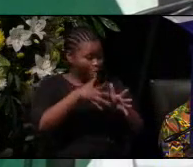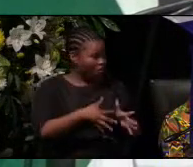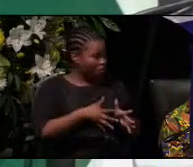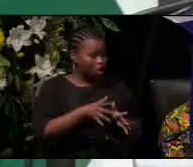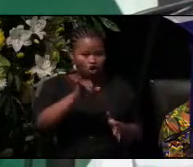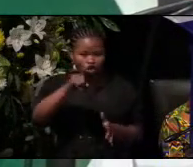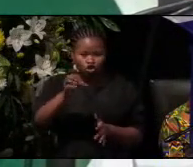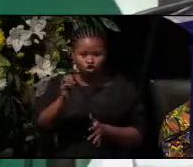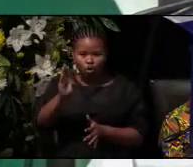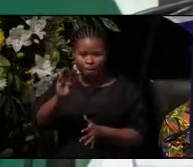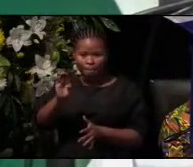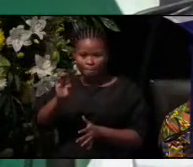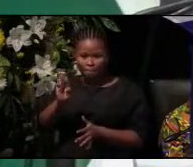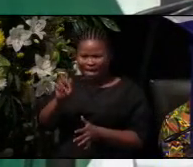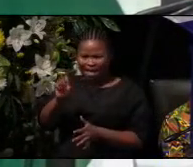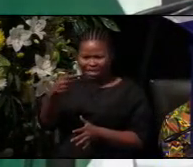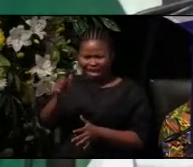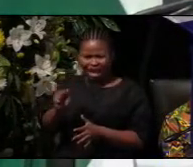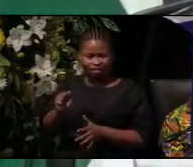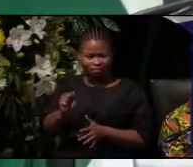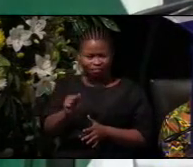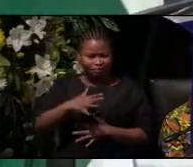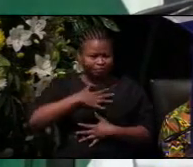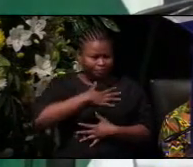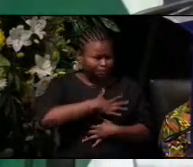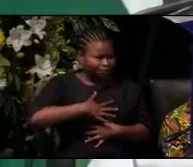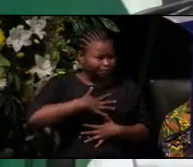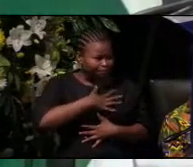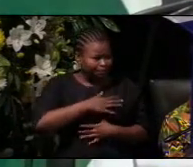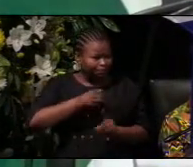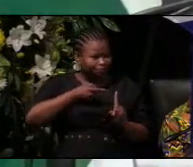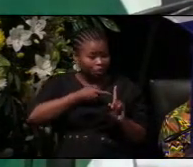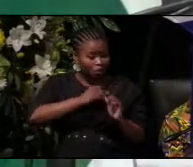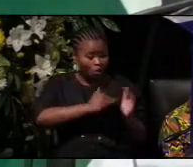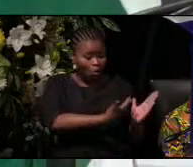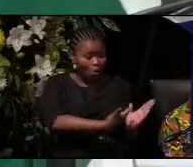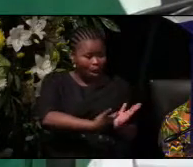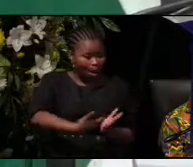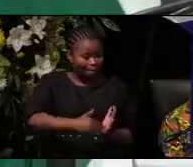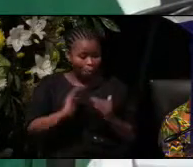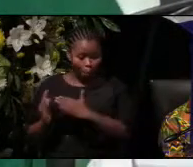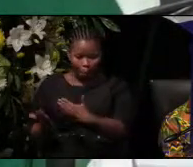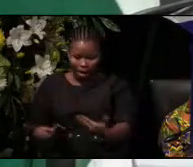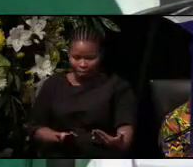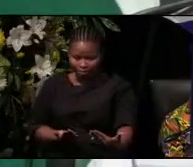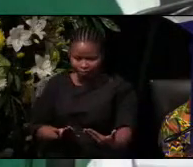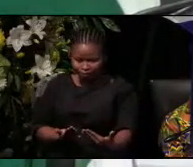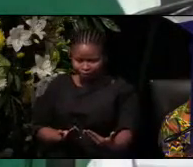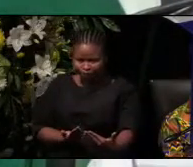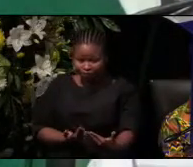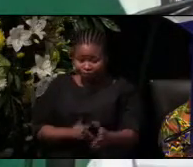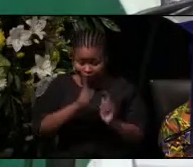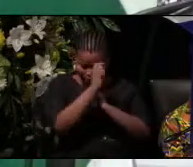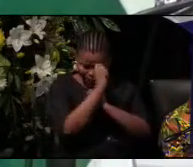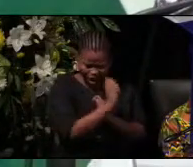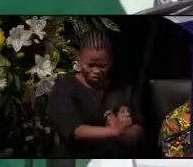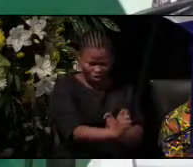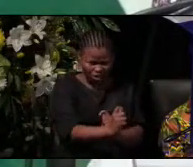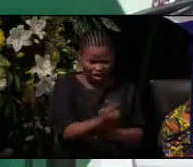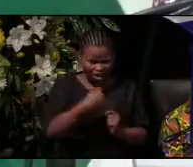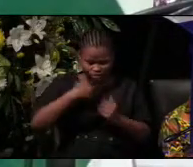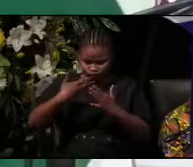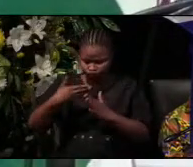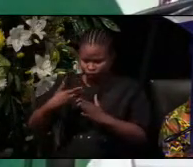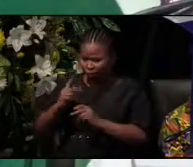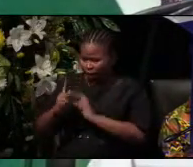profeca let's appreciate your uh you're welcome but also acknowledge because I'm